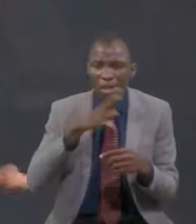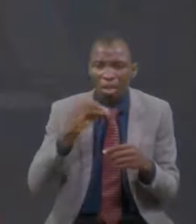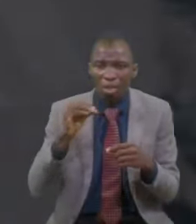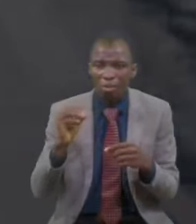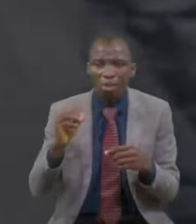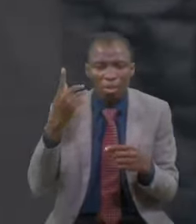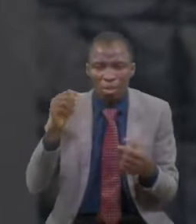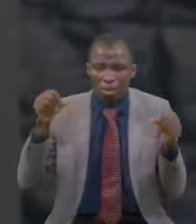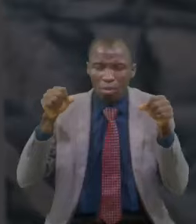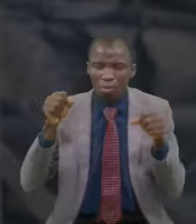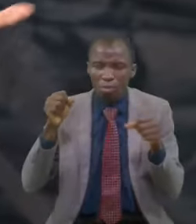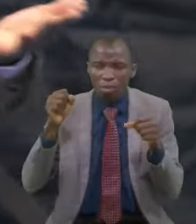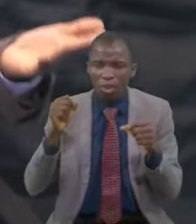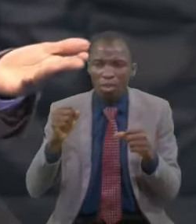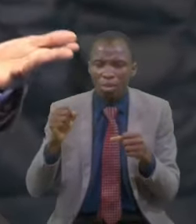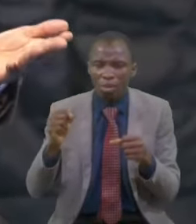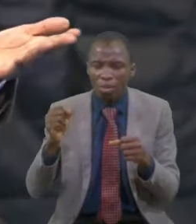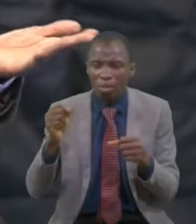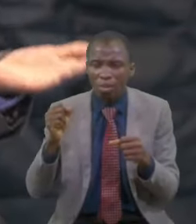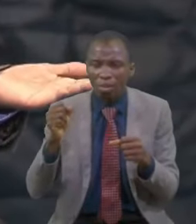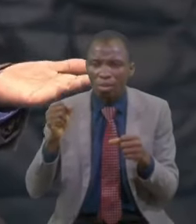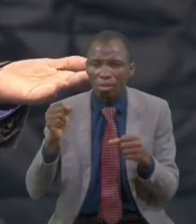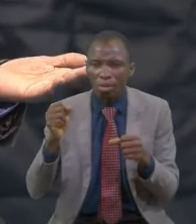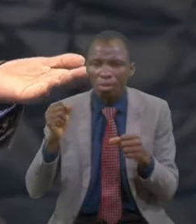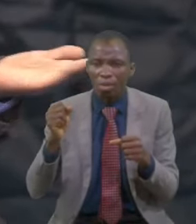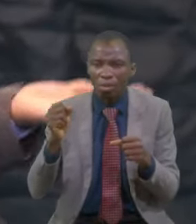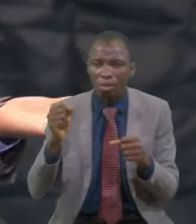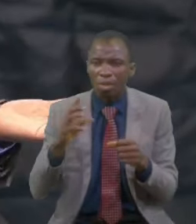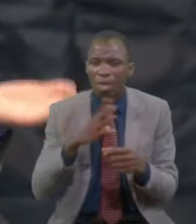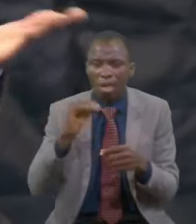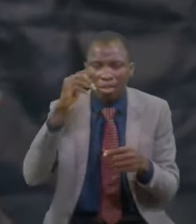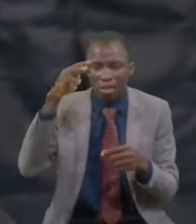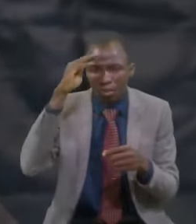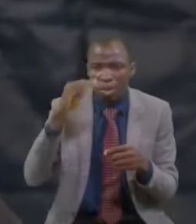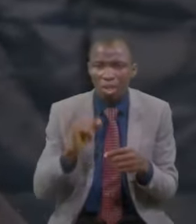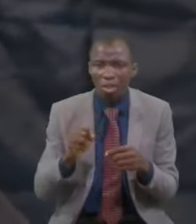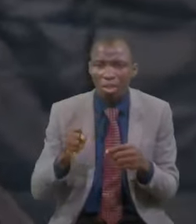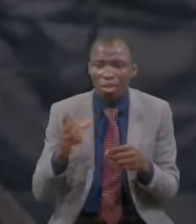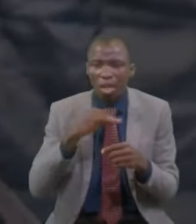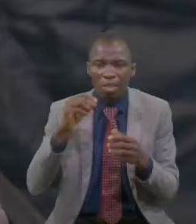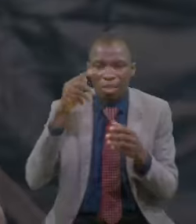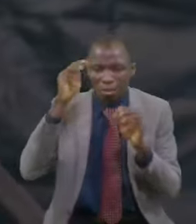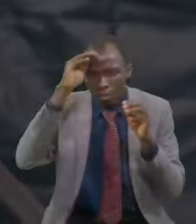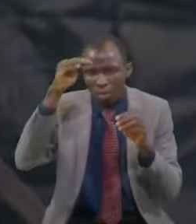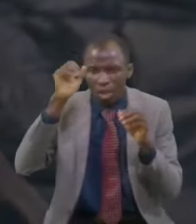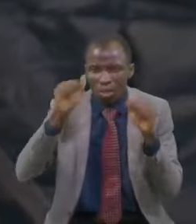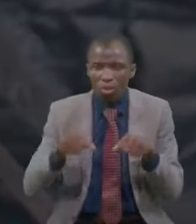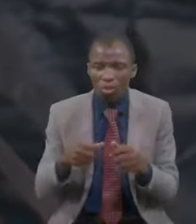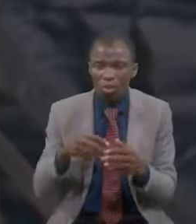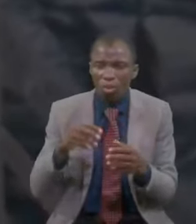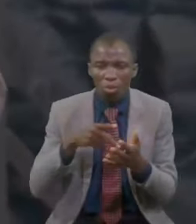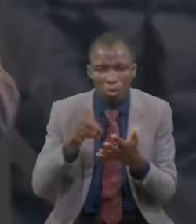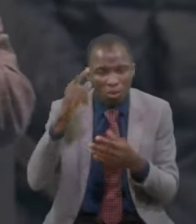his transgression. The man shall bear the consequence of his own